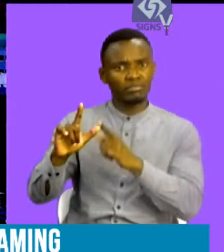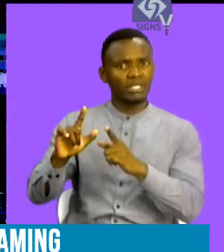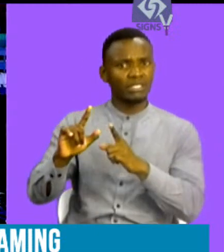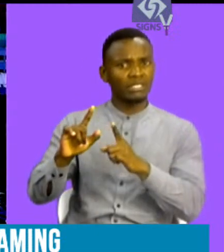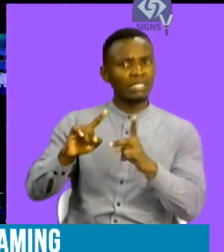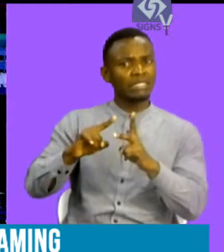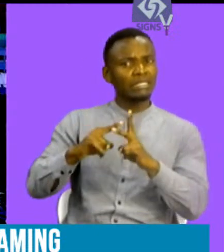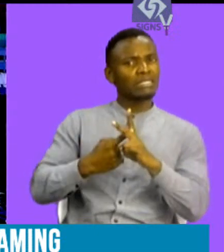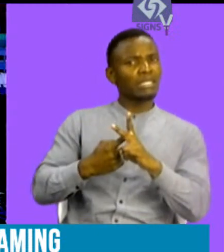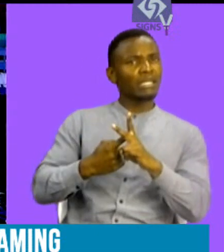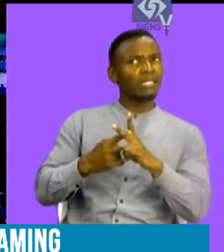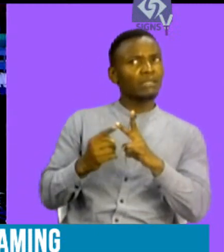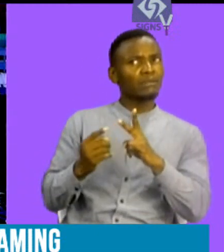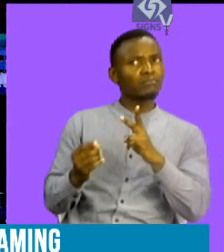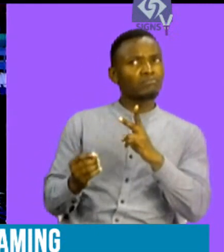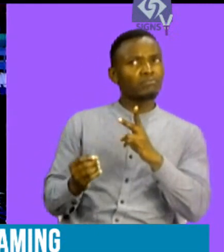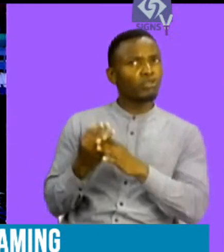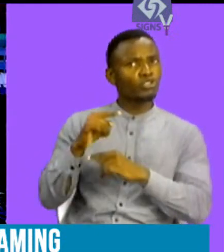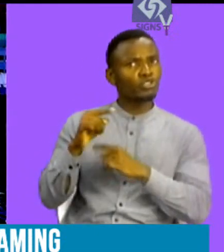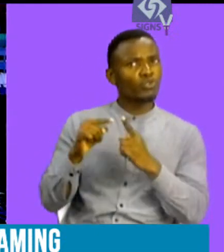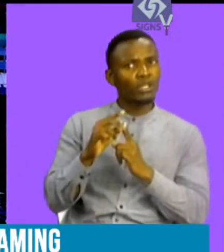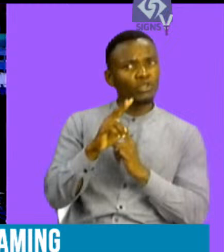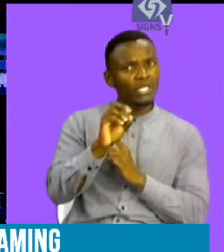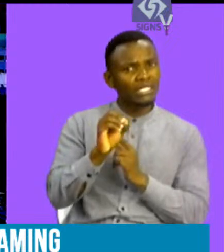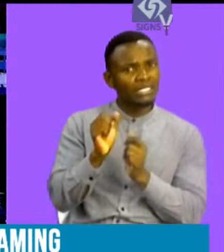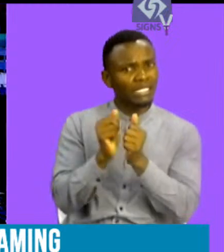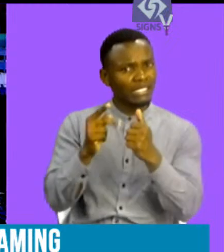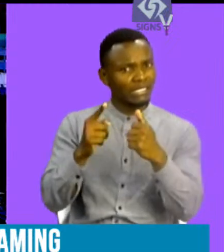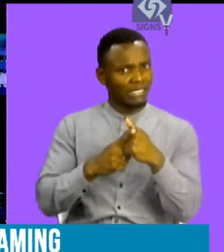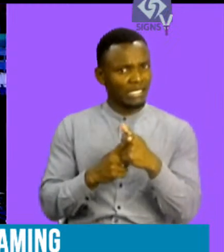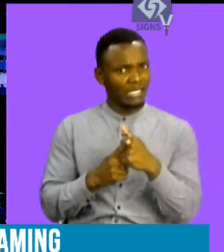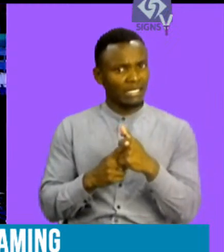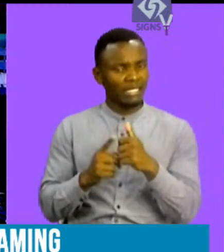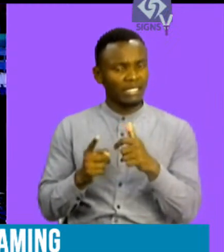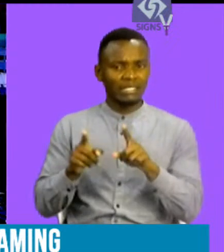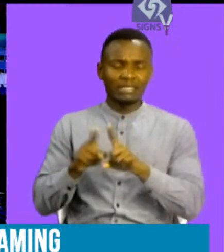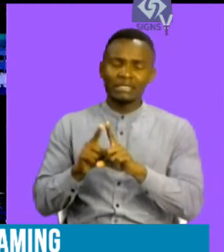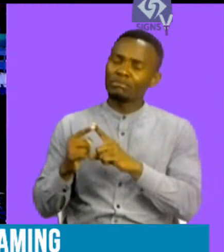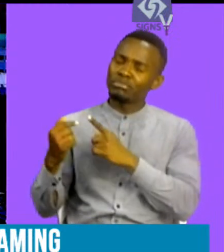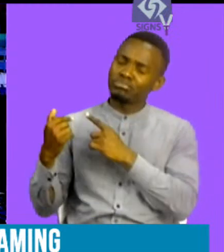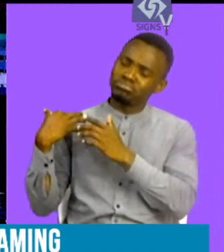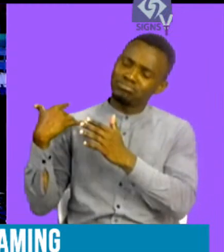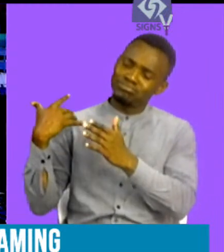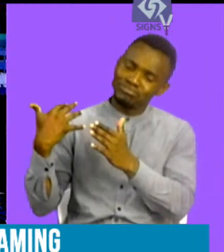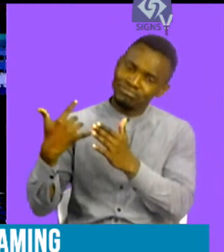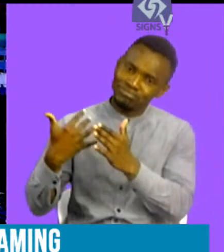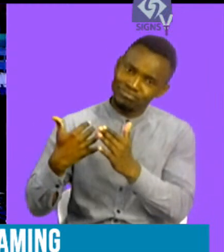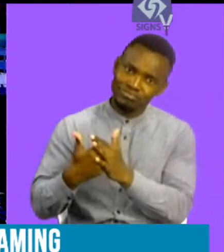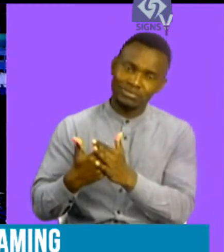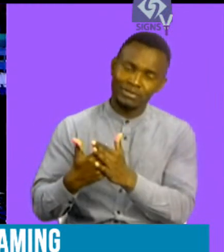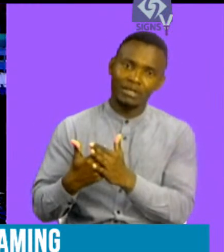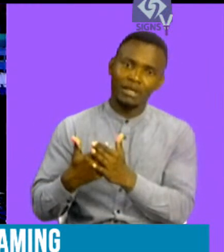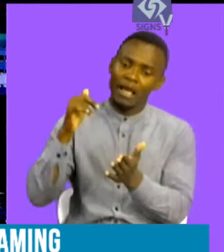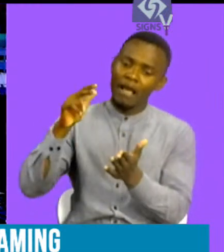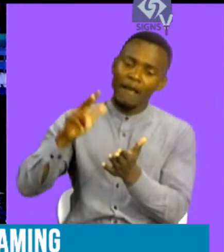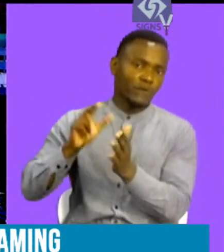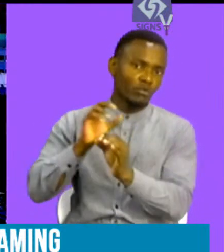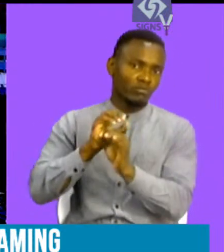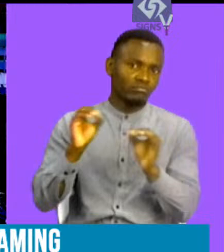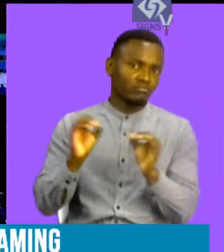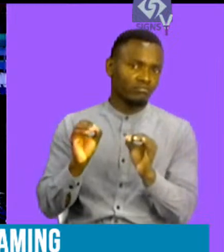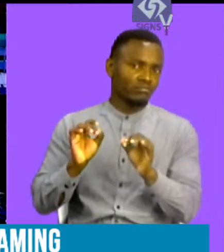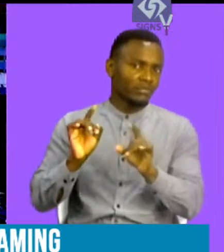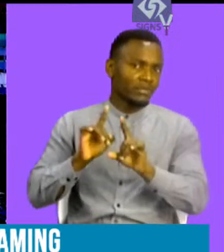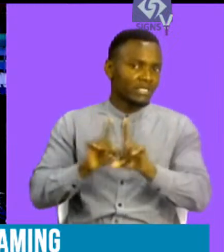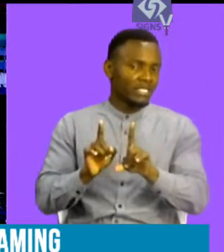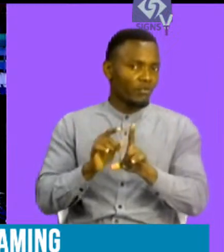in 2016, 2015, if I'm not wrong. And it has taken quite some time, and actually there are even some persons with